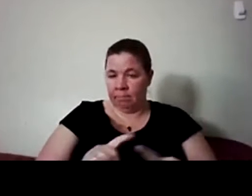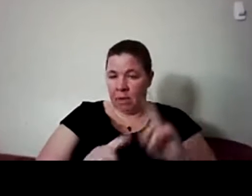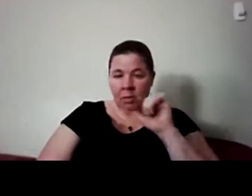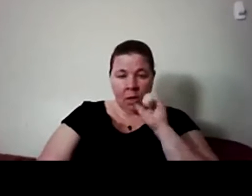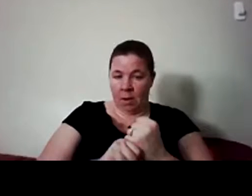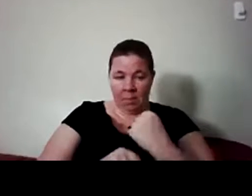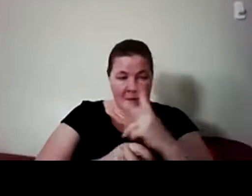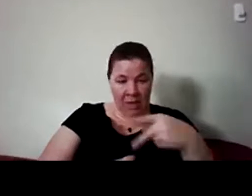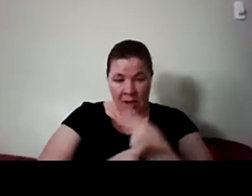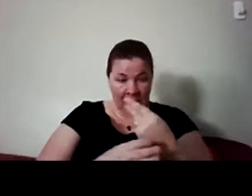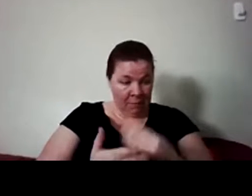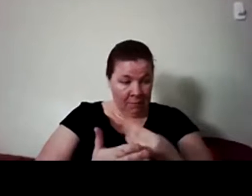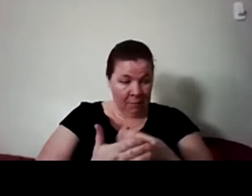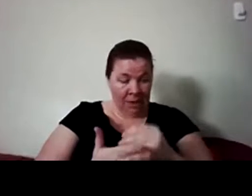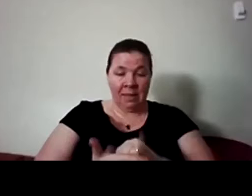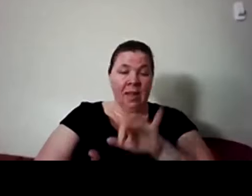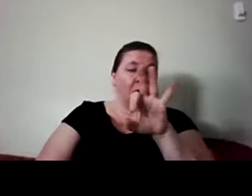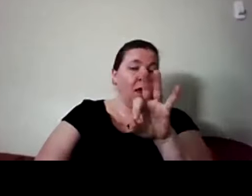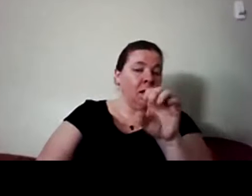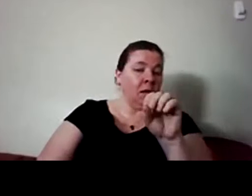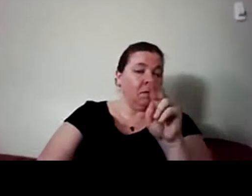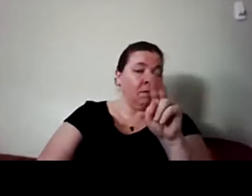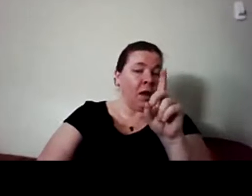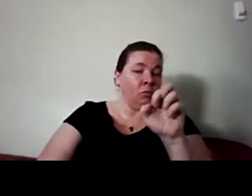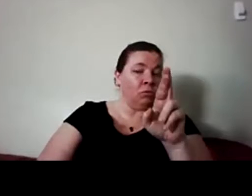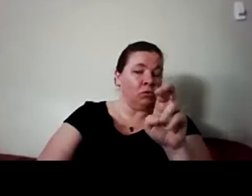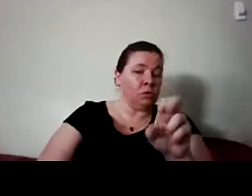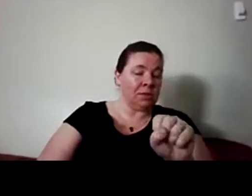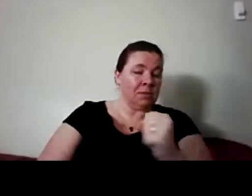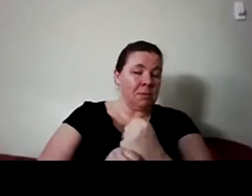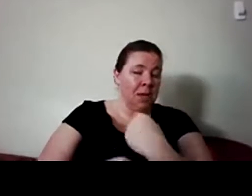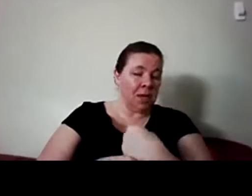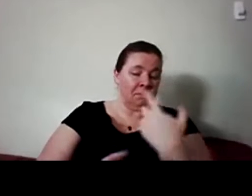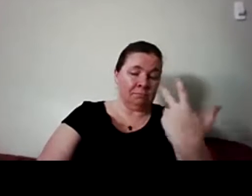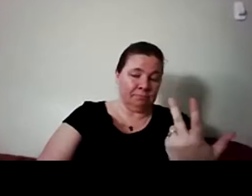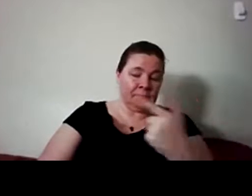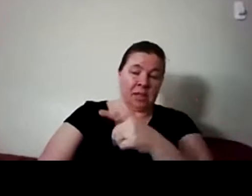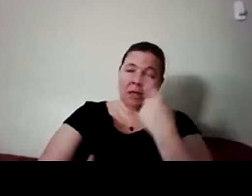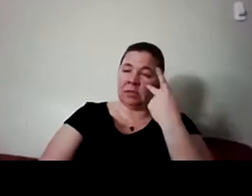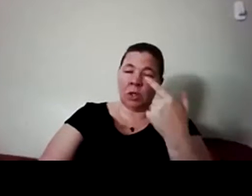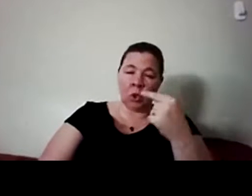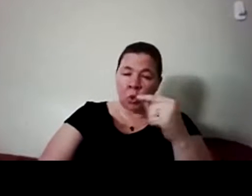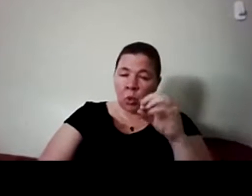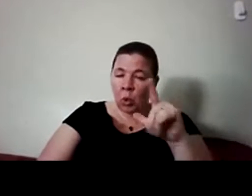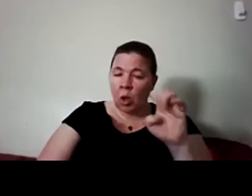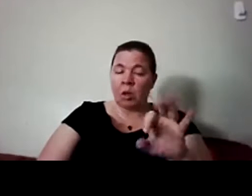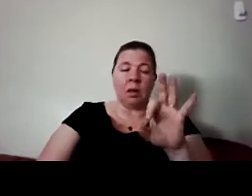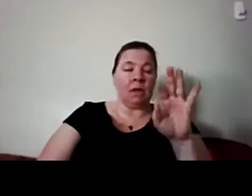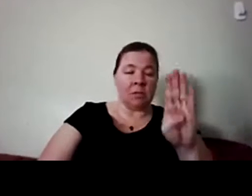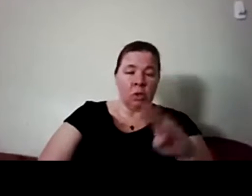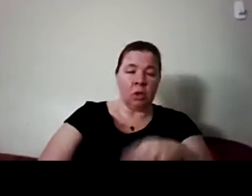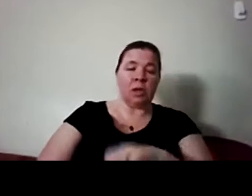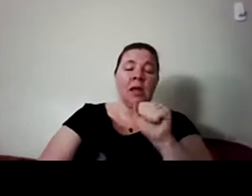make the kind of money that founders make. All these companies that you see out there, the Google, the Facebook,